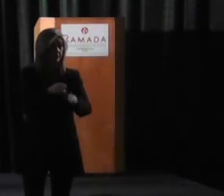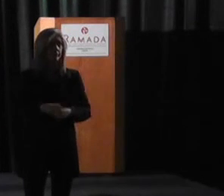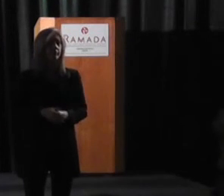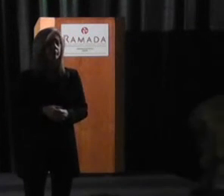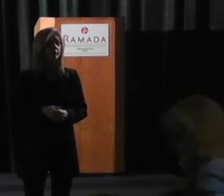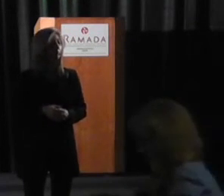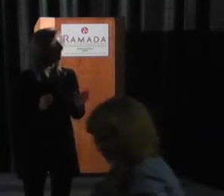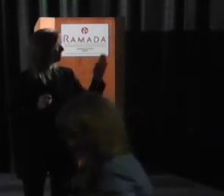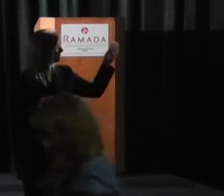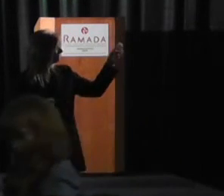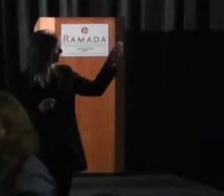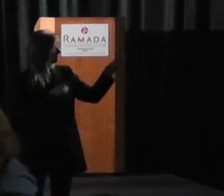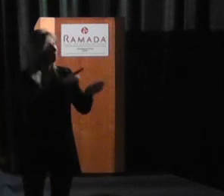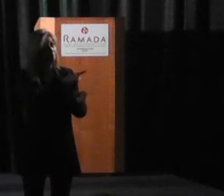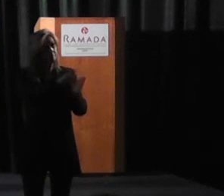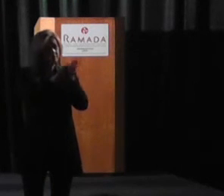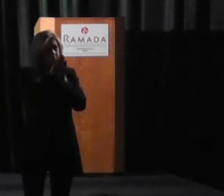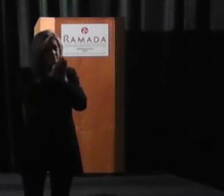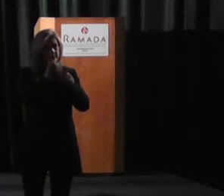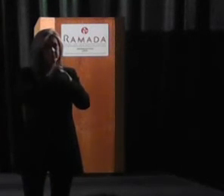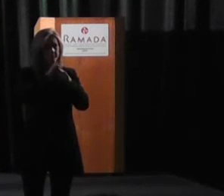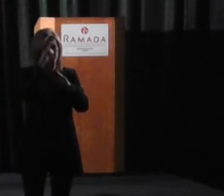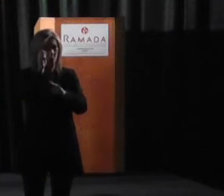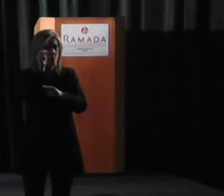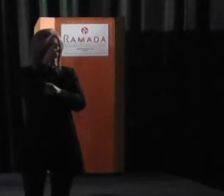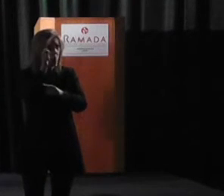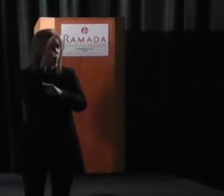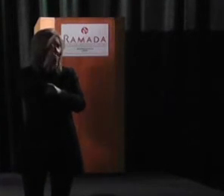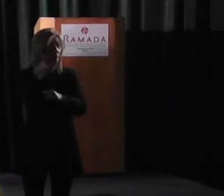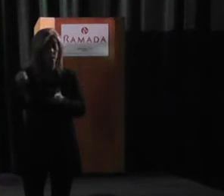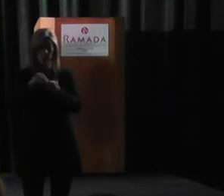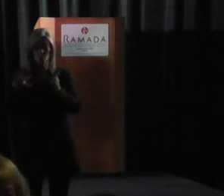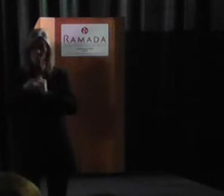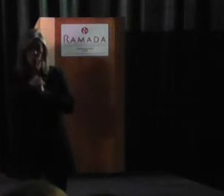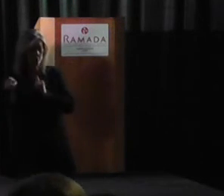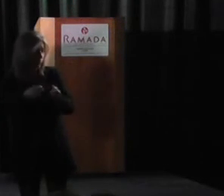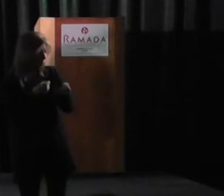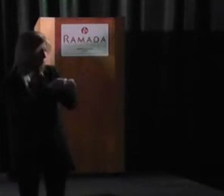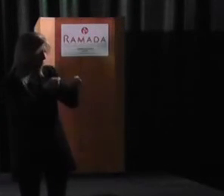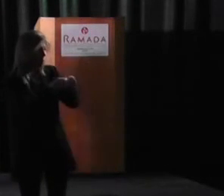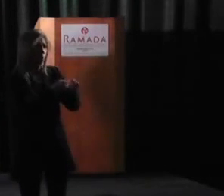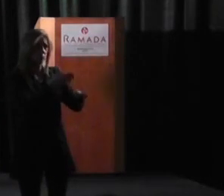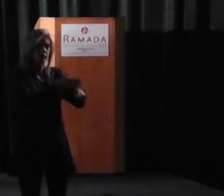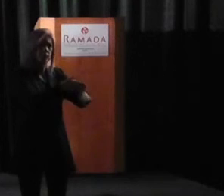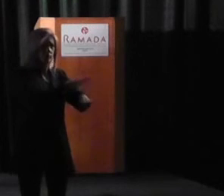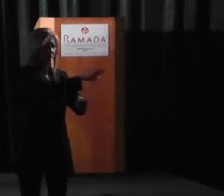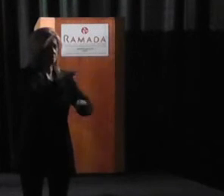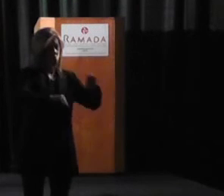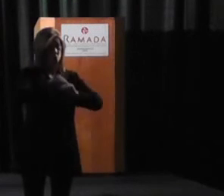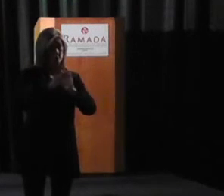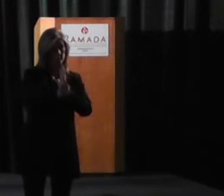This is Manny working on throwing. These student volunteers are working with him to build his motor skills. Of course, we could not